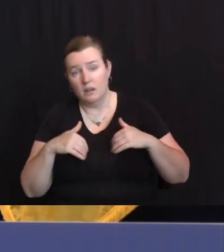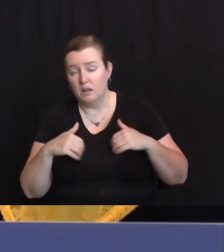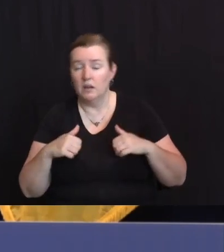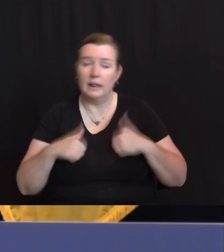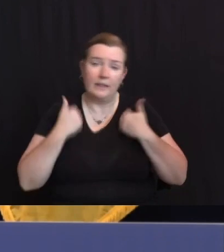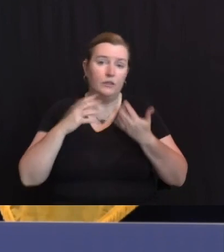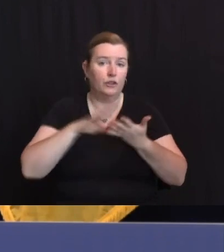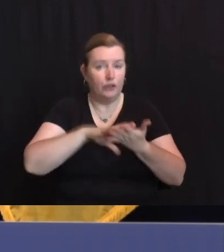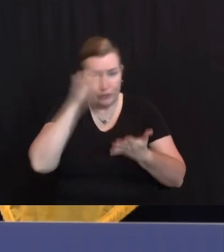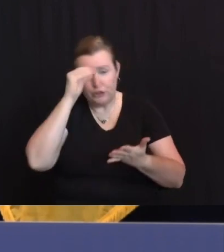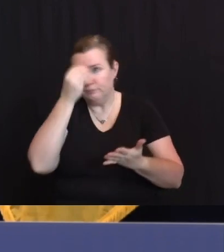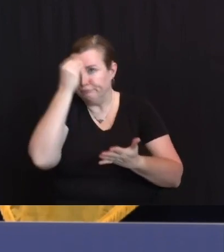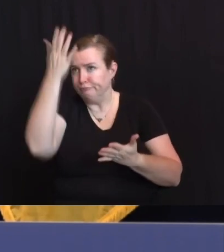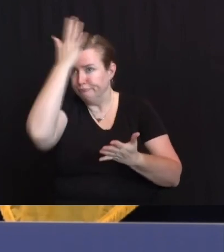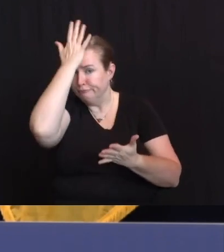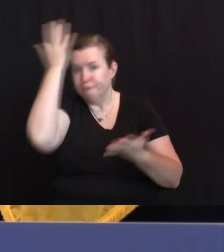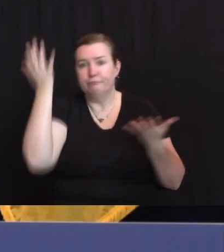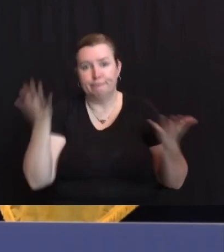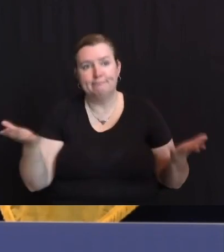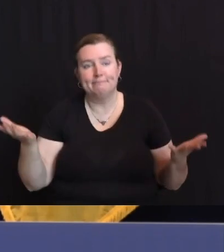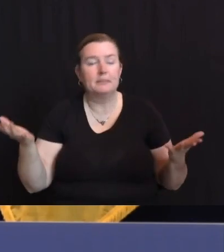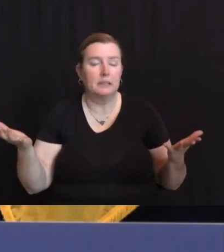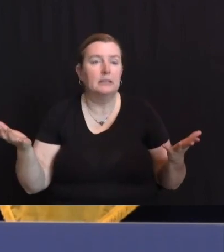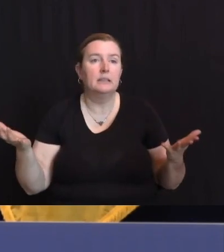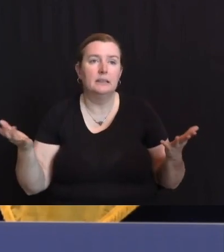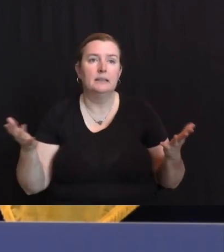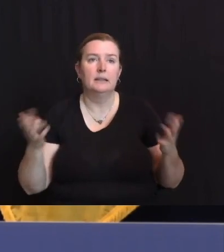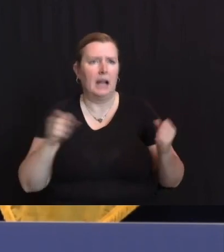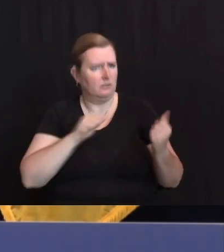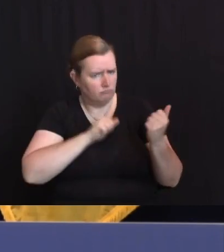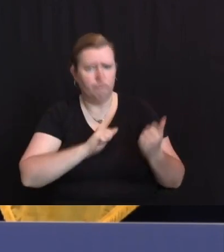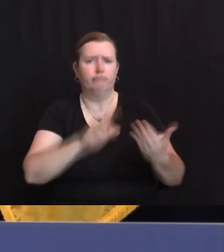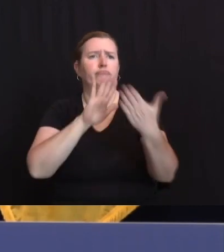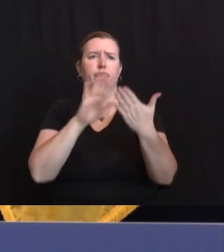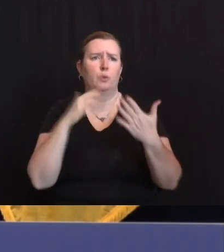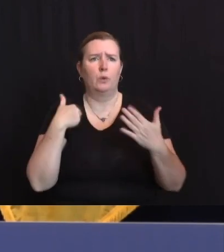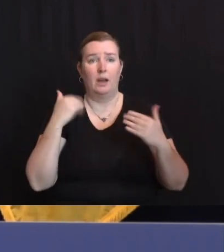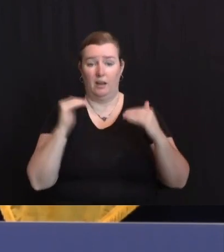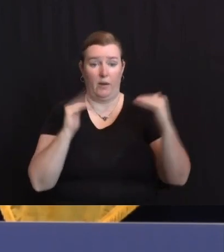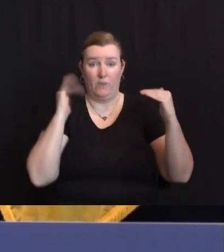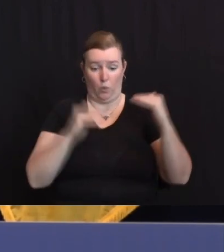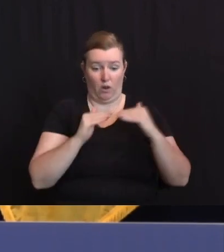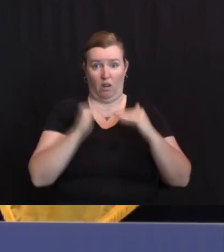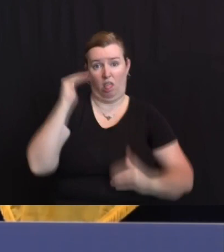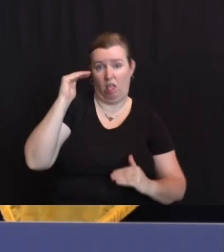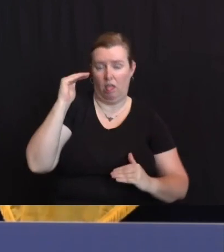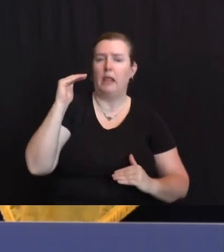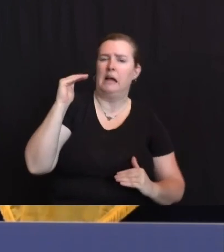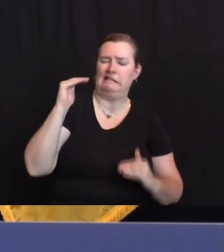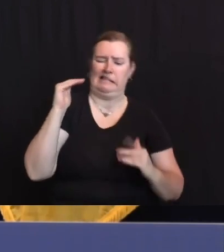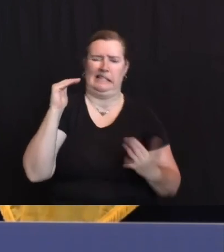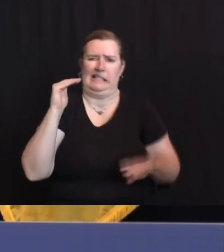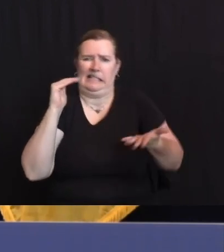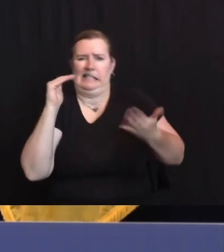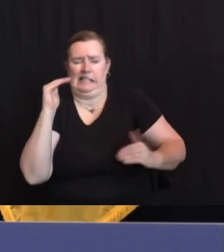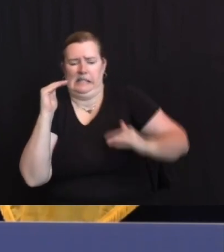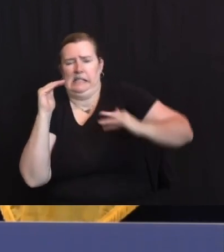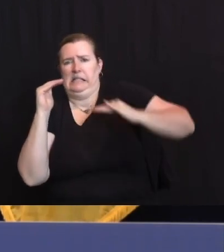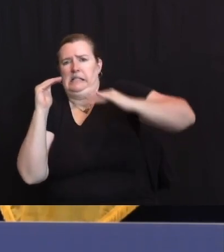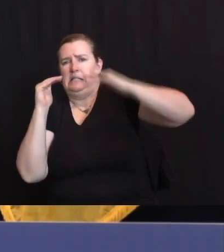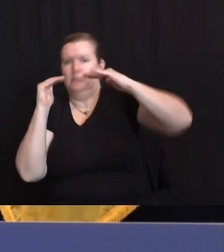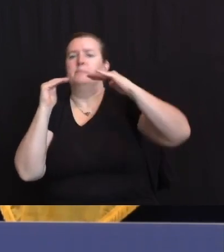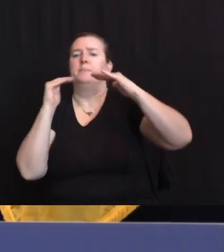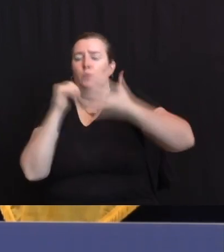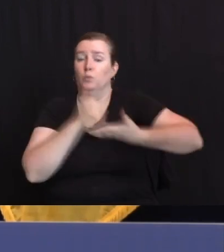address what was an uneven performance in that industry and put some pieces in place that will have permanent significance,